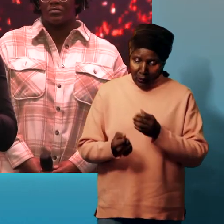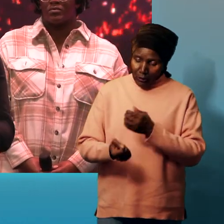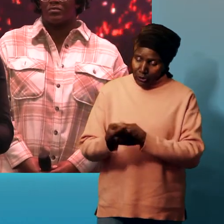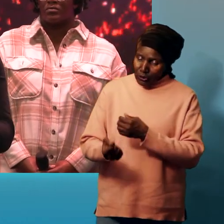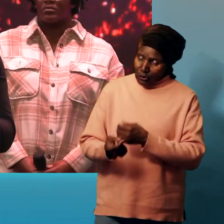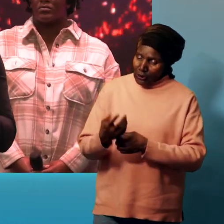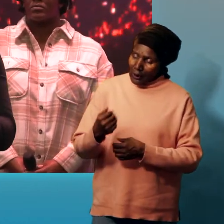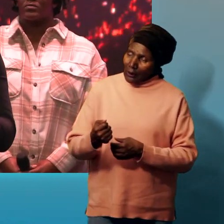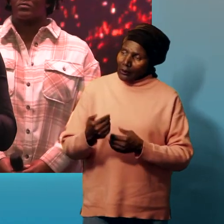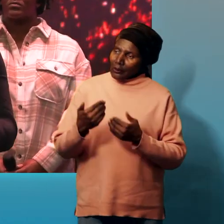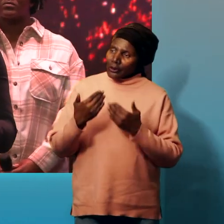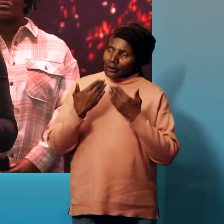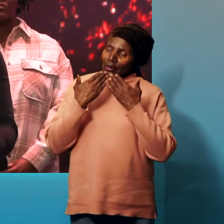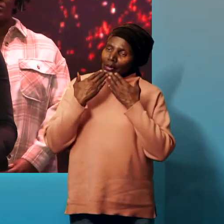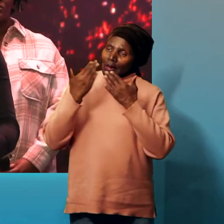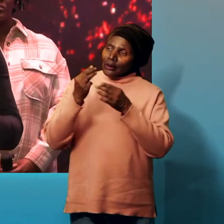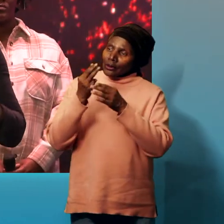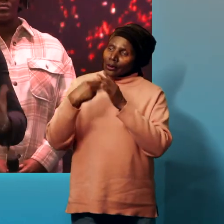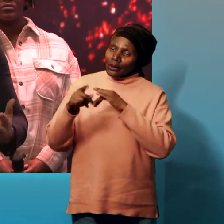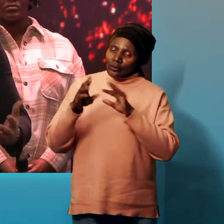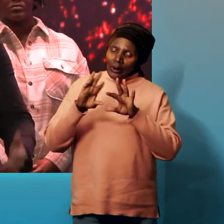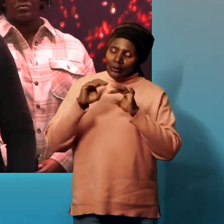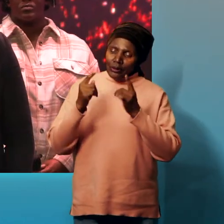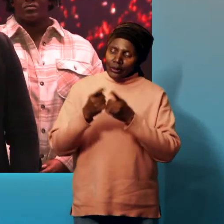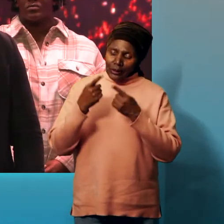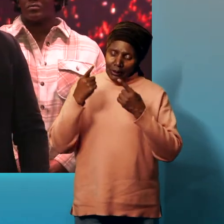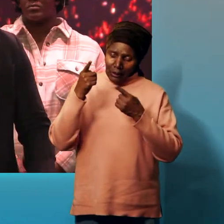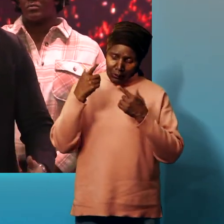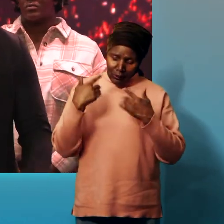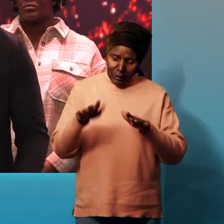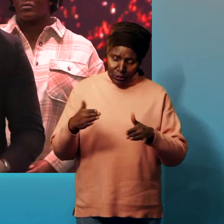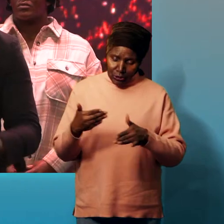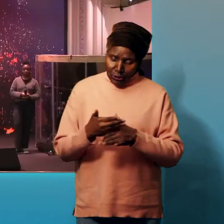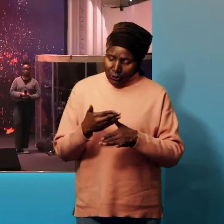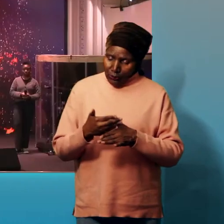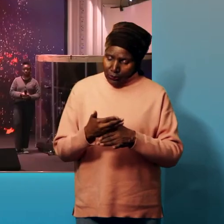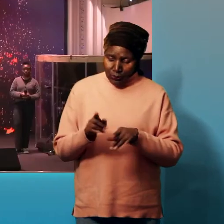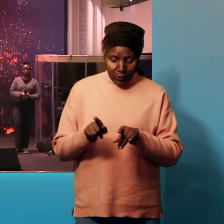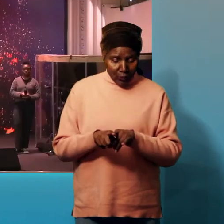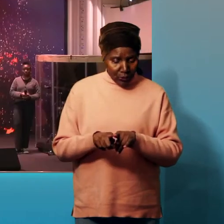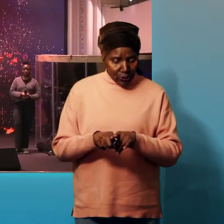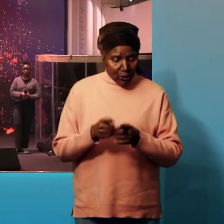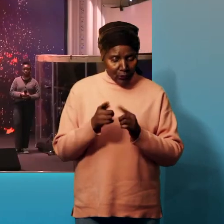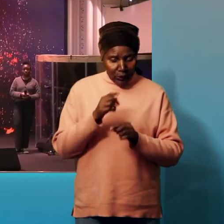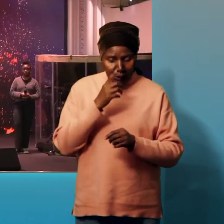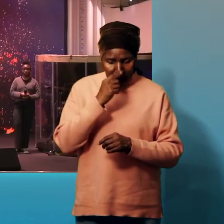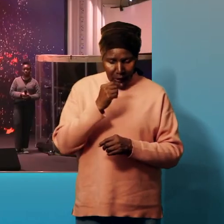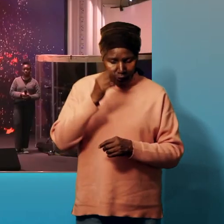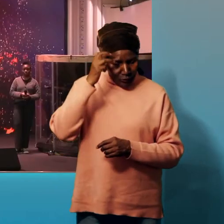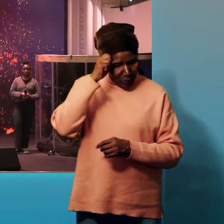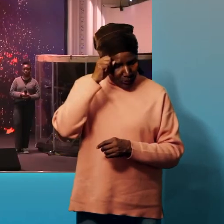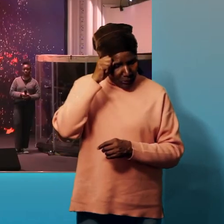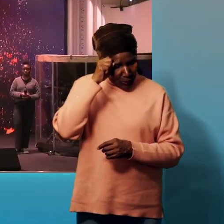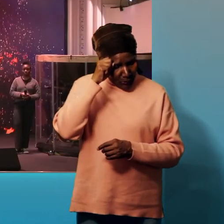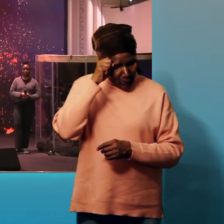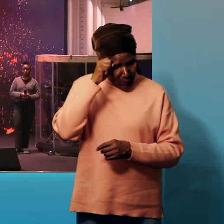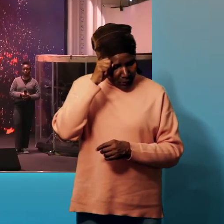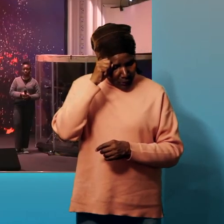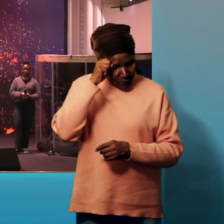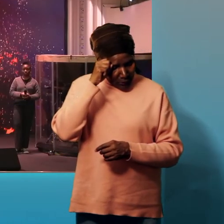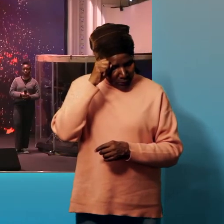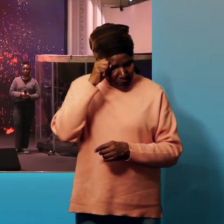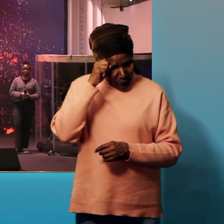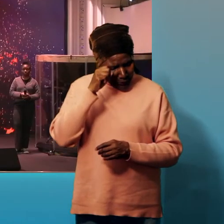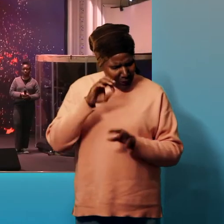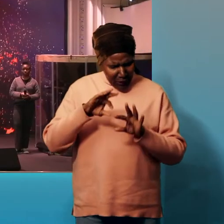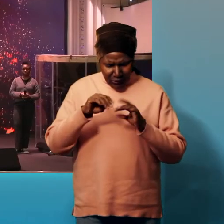be thankful for all that God has done and provided for us, but also we can recall and recount everything that God has already